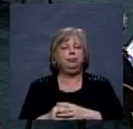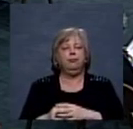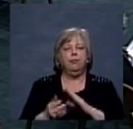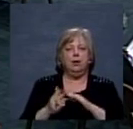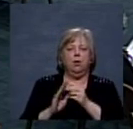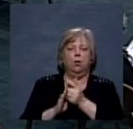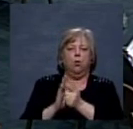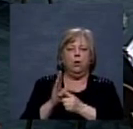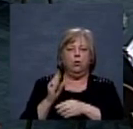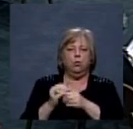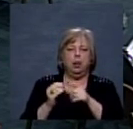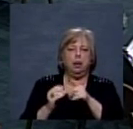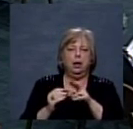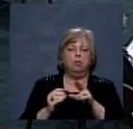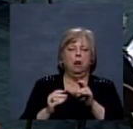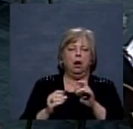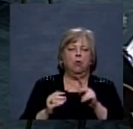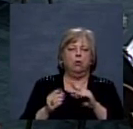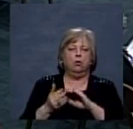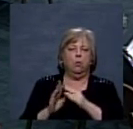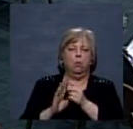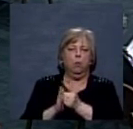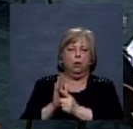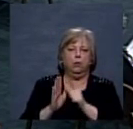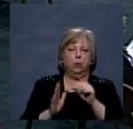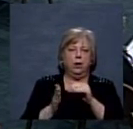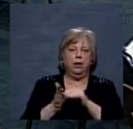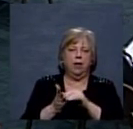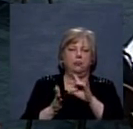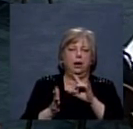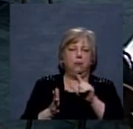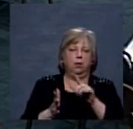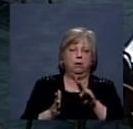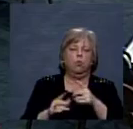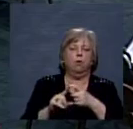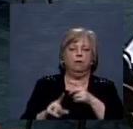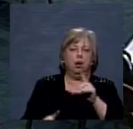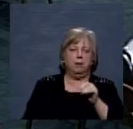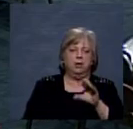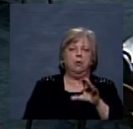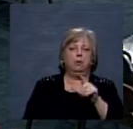An ordinance to amend Little Rock, Arkansas, ordinance number 20,824 of